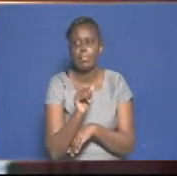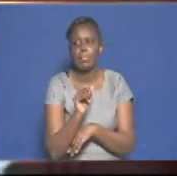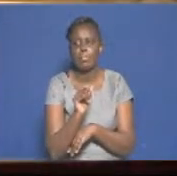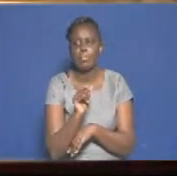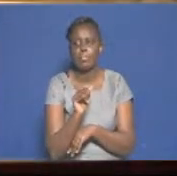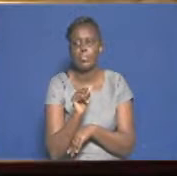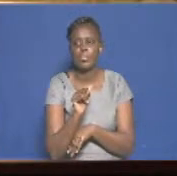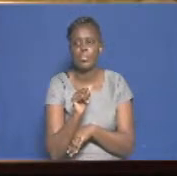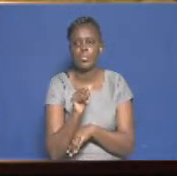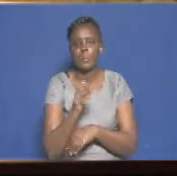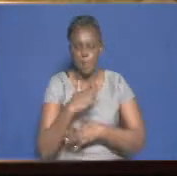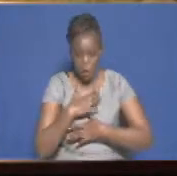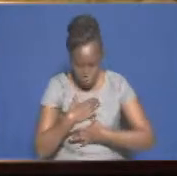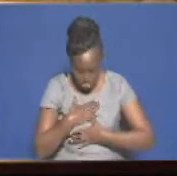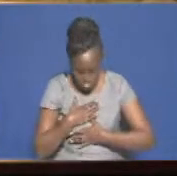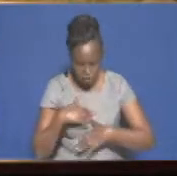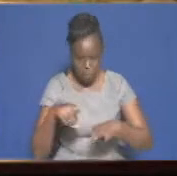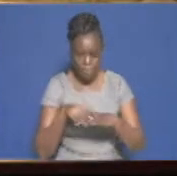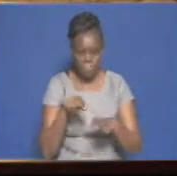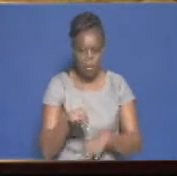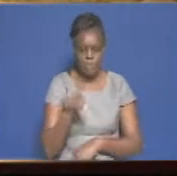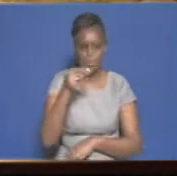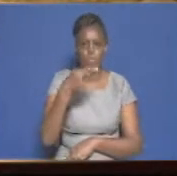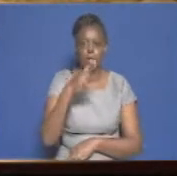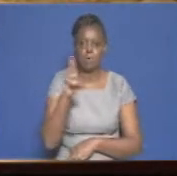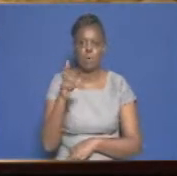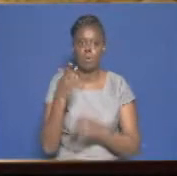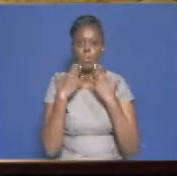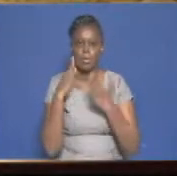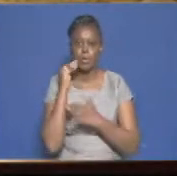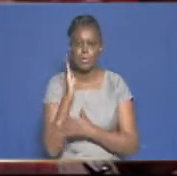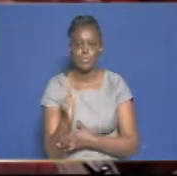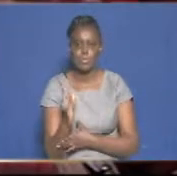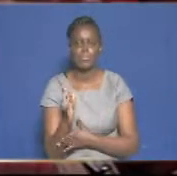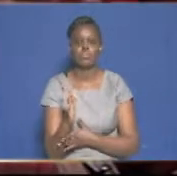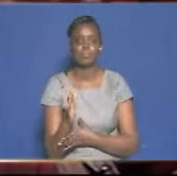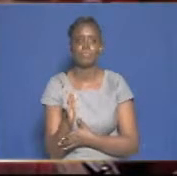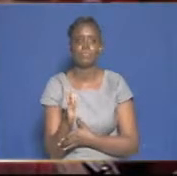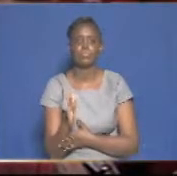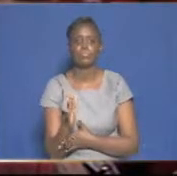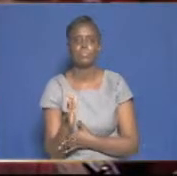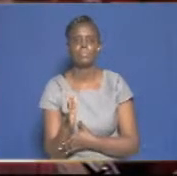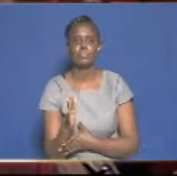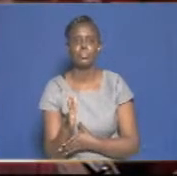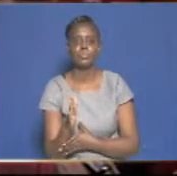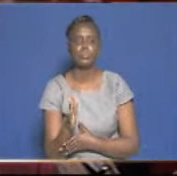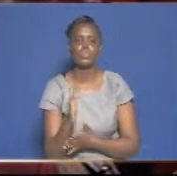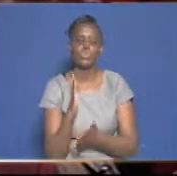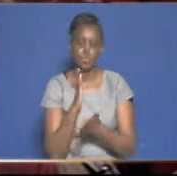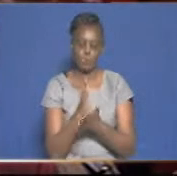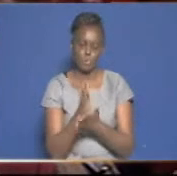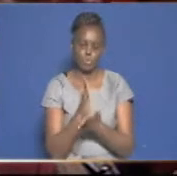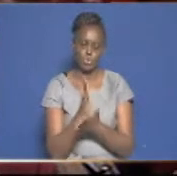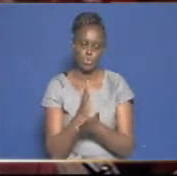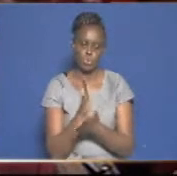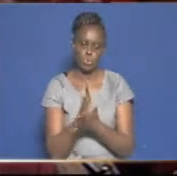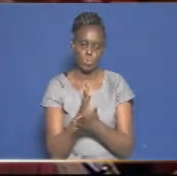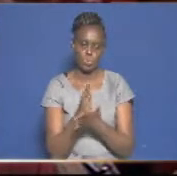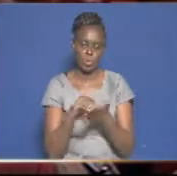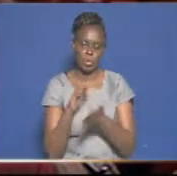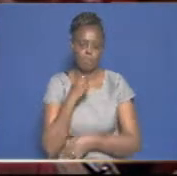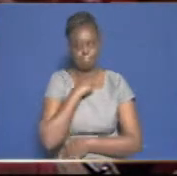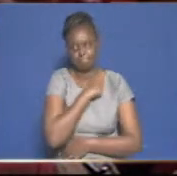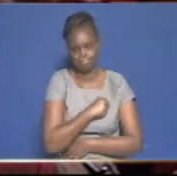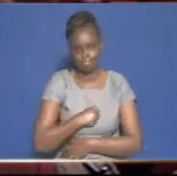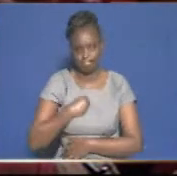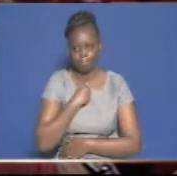Member for North Hall. Thank you, Mr. Speaker. Mr. Speaker, I want to really eulogize